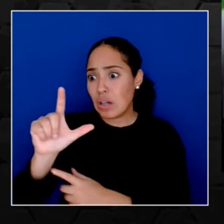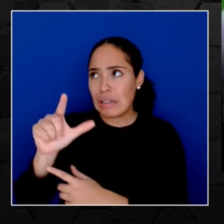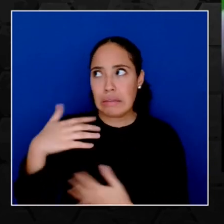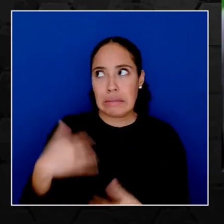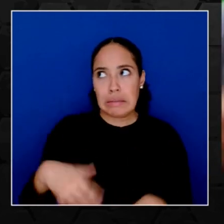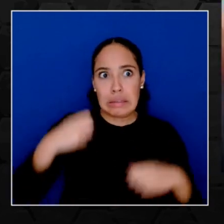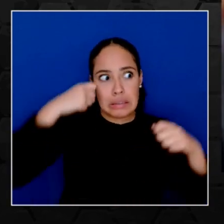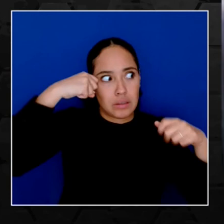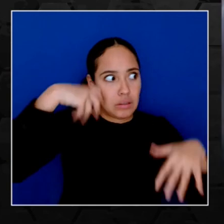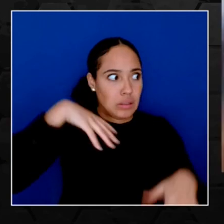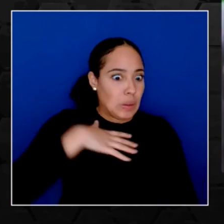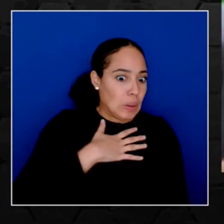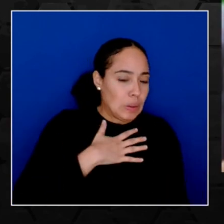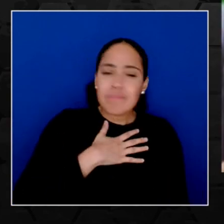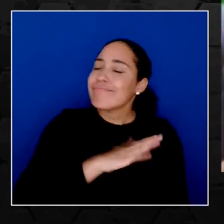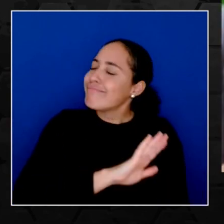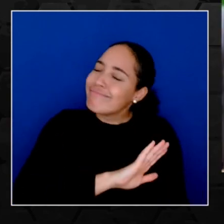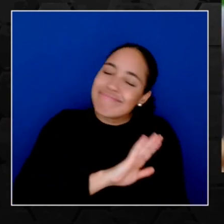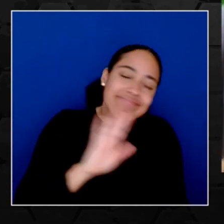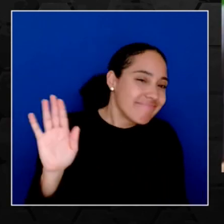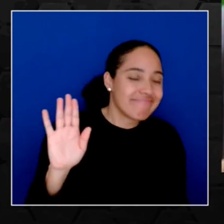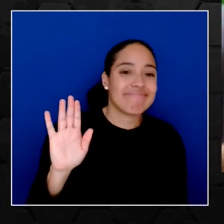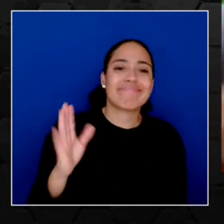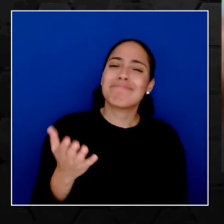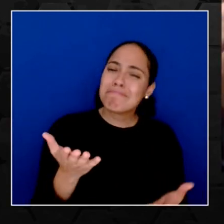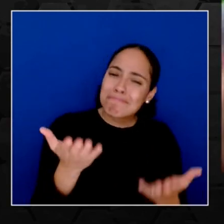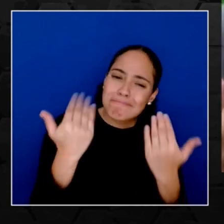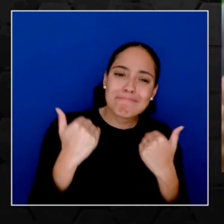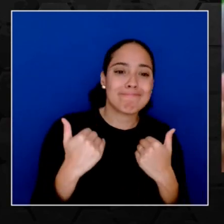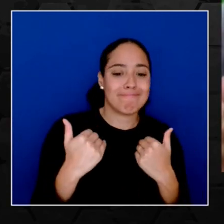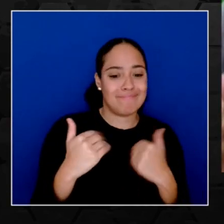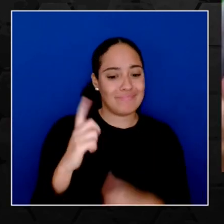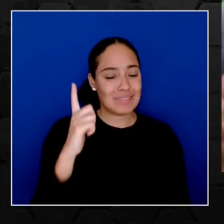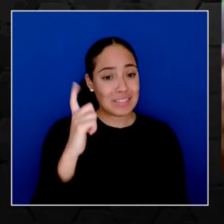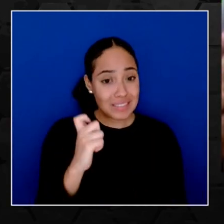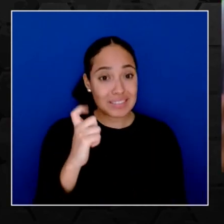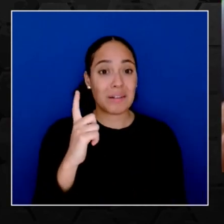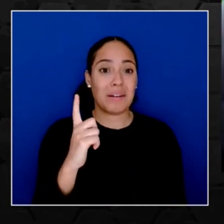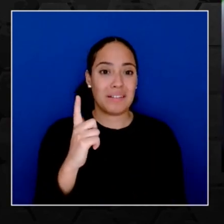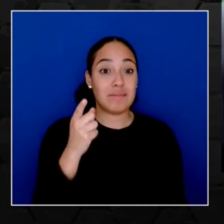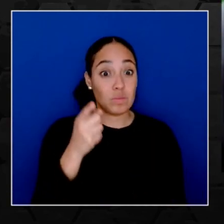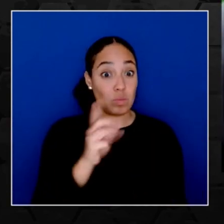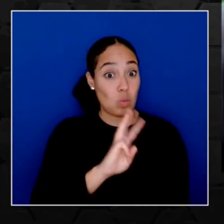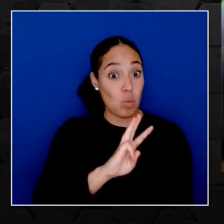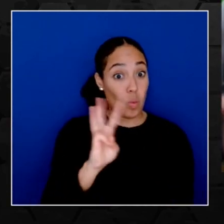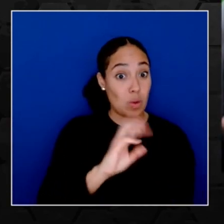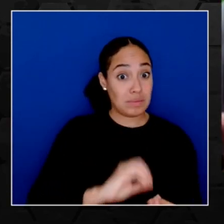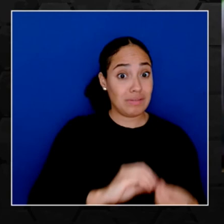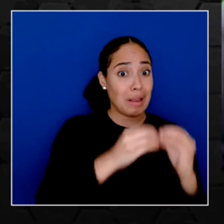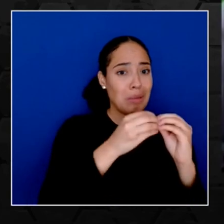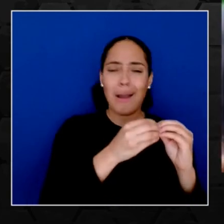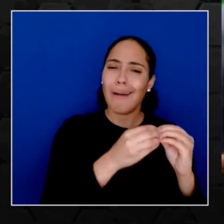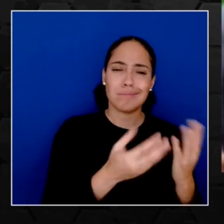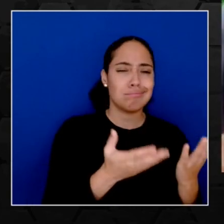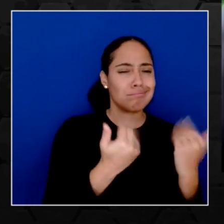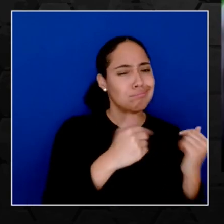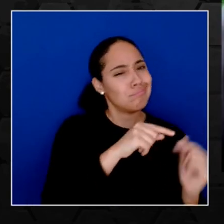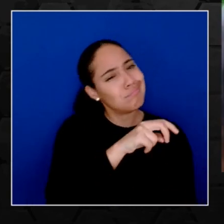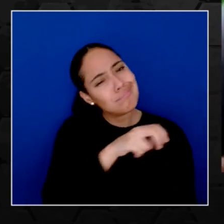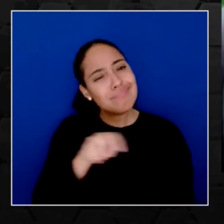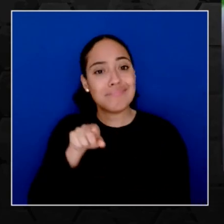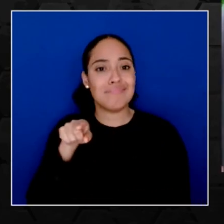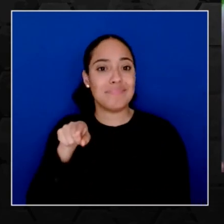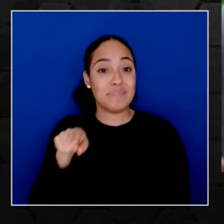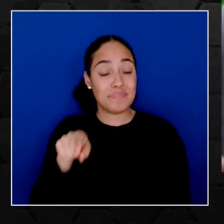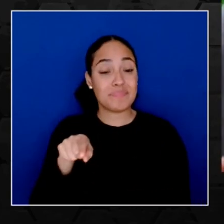No, it's a not big thing. If you want to get started with the machine learning, again, you are a web developer, I must say start with TensorFlow.js, because all things are pre-trained. You didn't